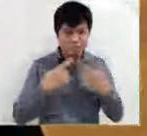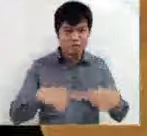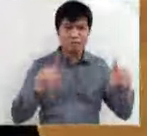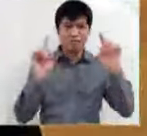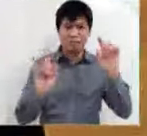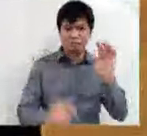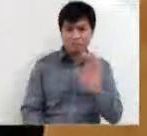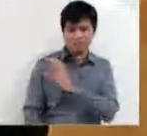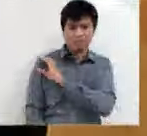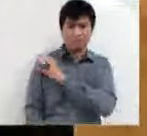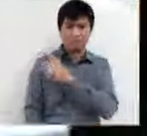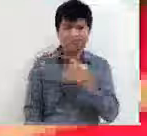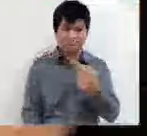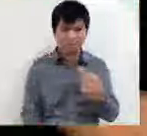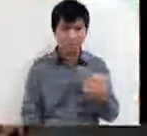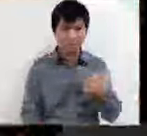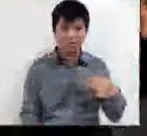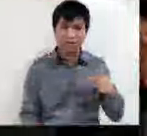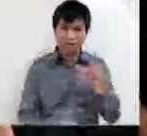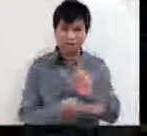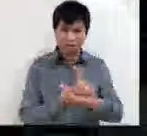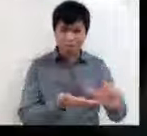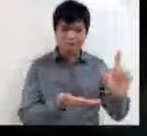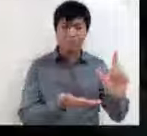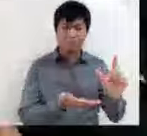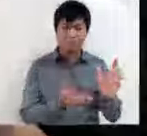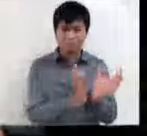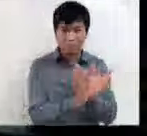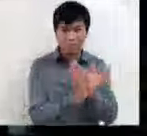as a Lasallian community.